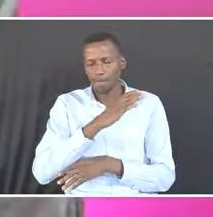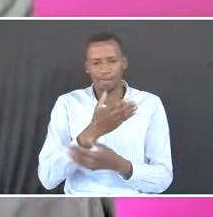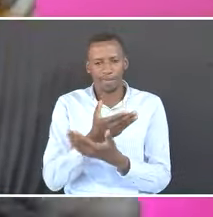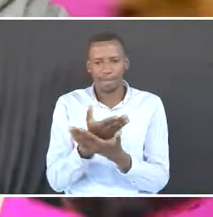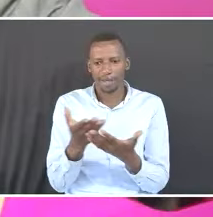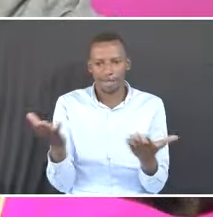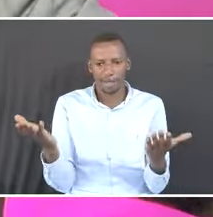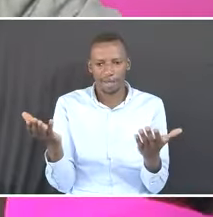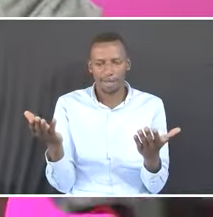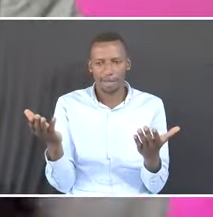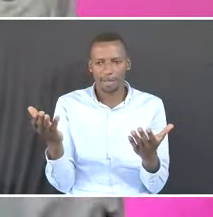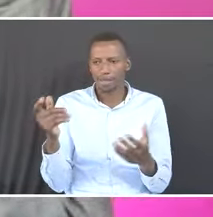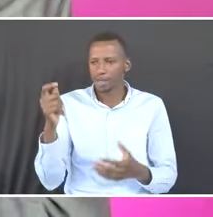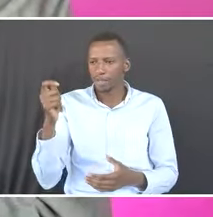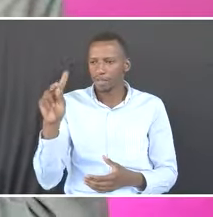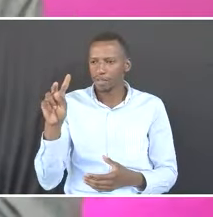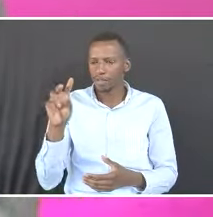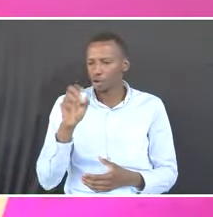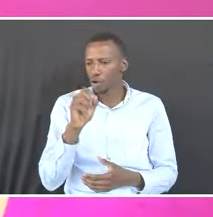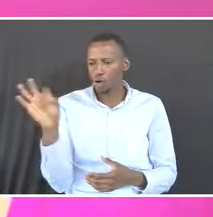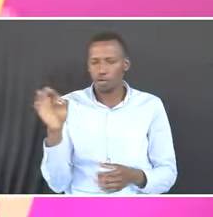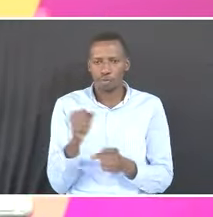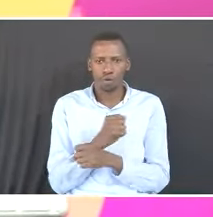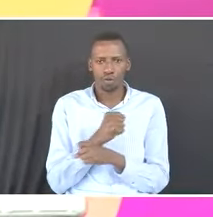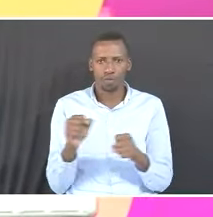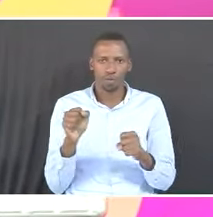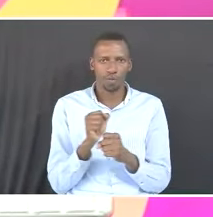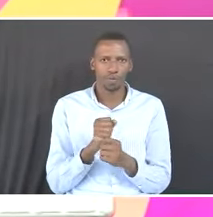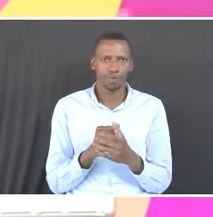they can't switch off the TV. They cannot.